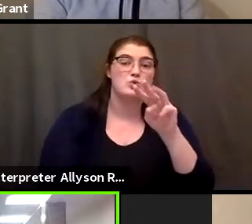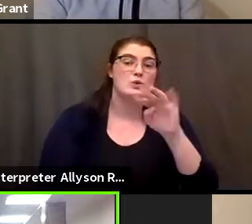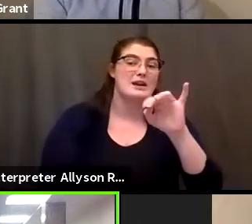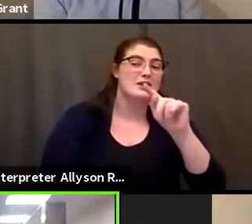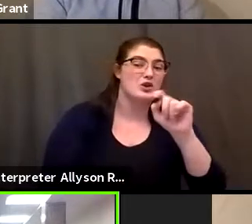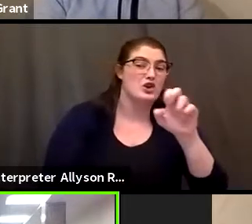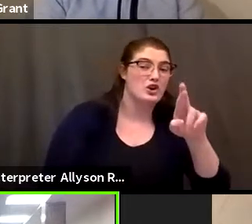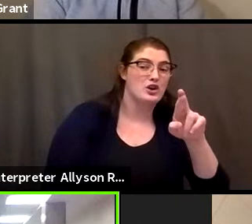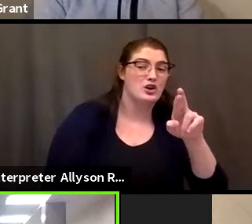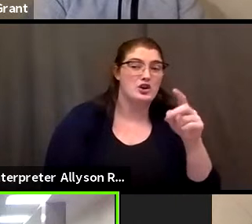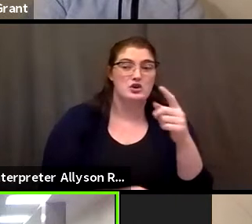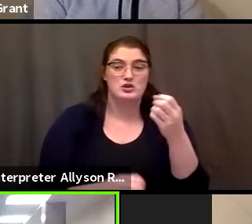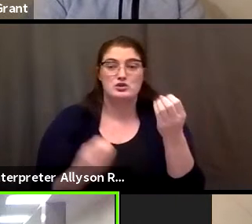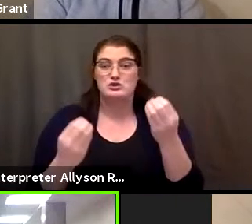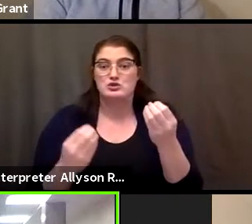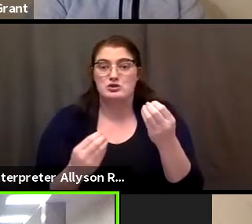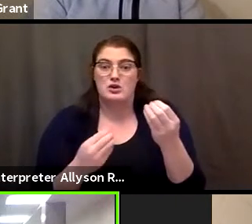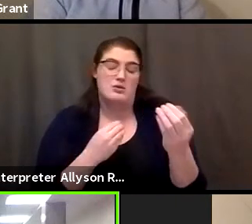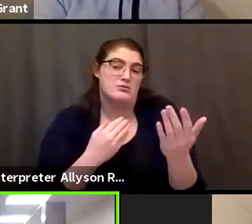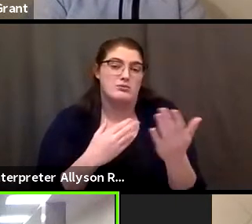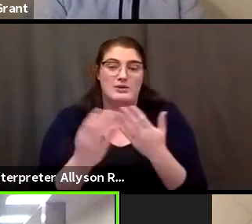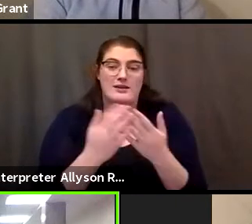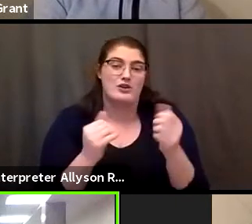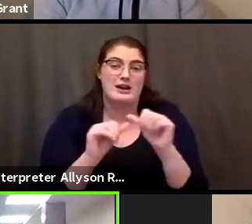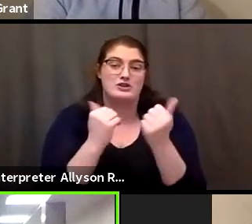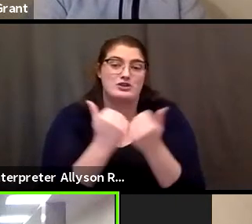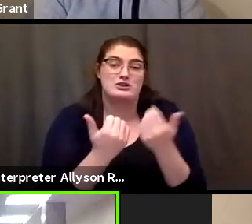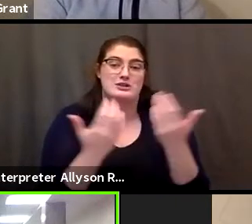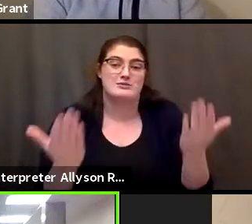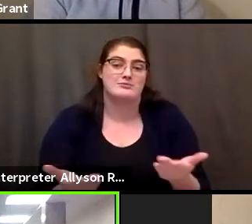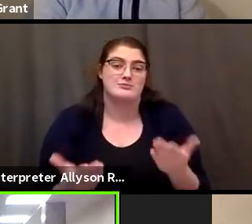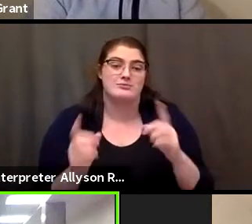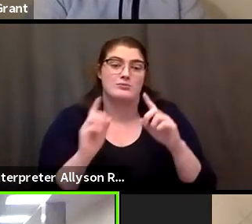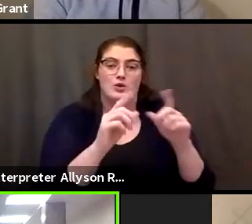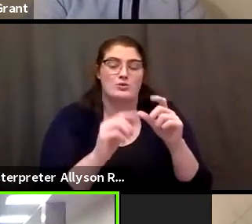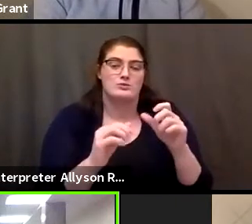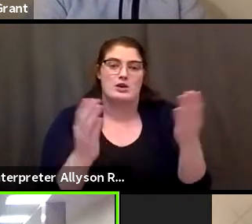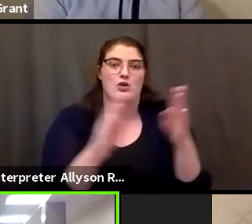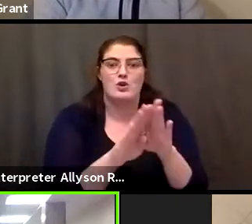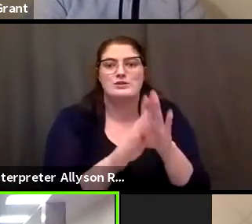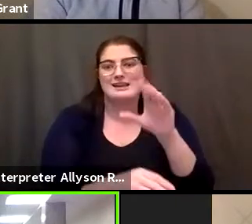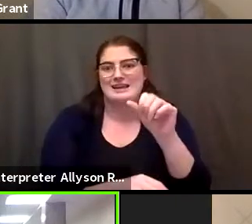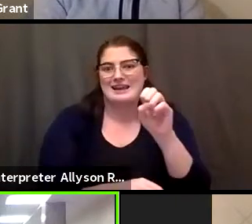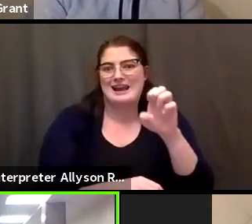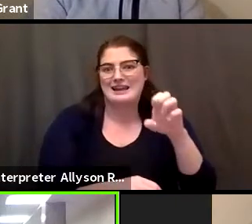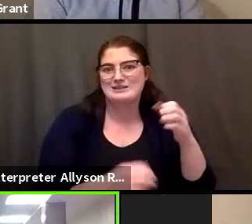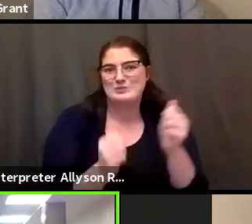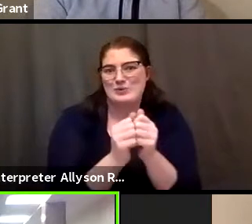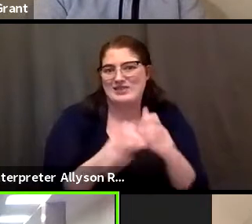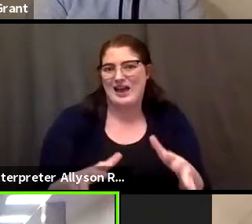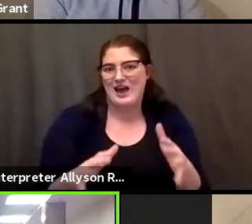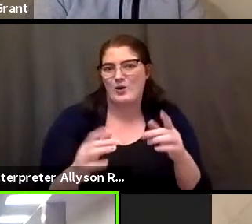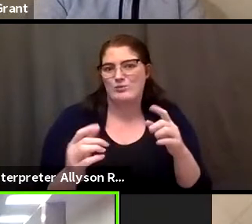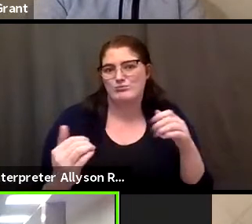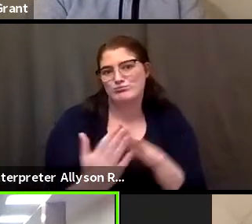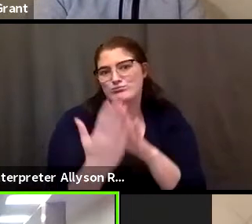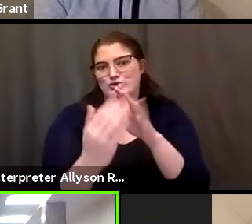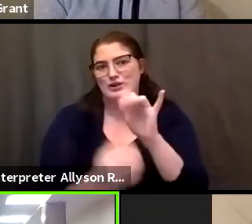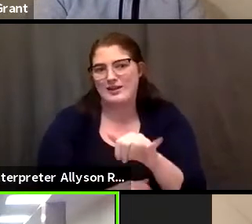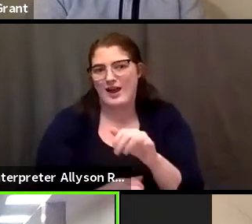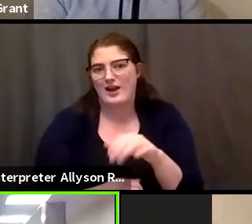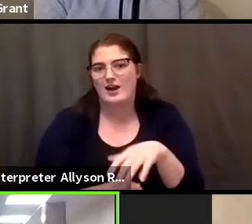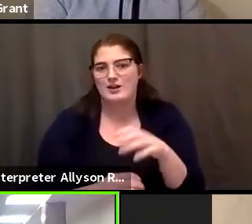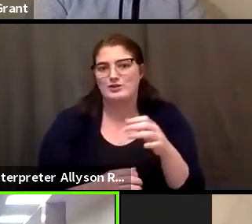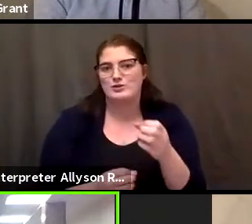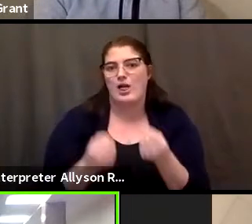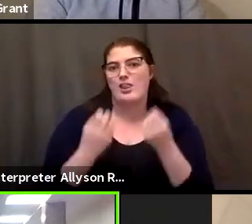out and closes the case without ever addressing it. That's been the issue a lot of times. So a lot of community members just feeling frustrated that they're